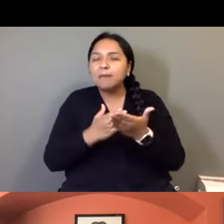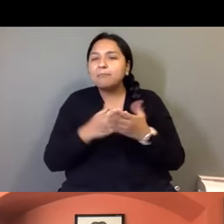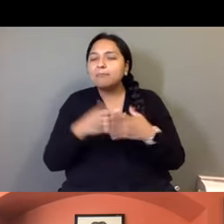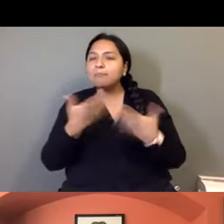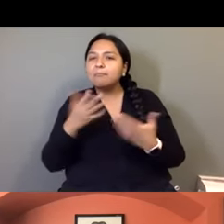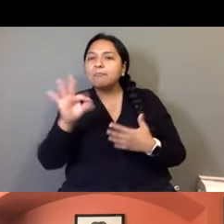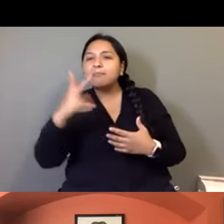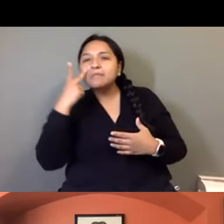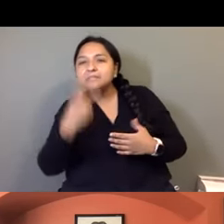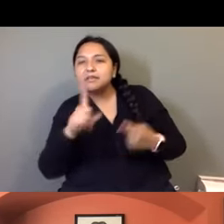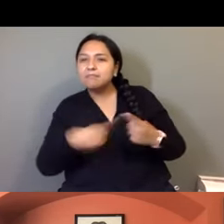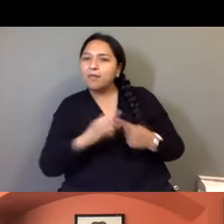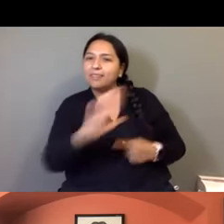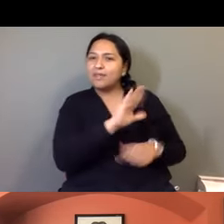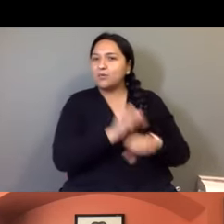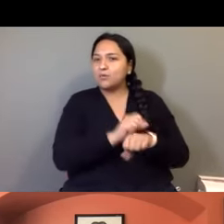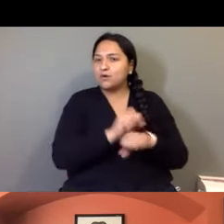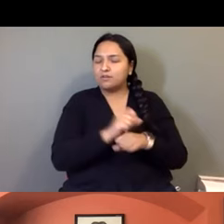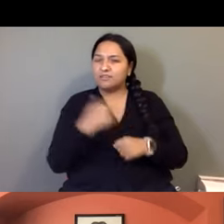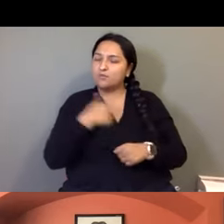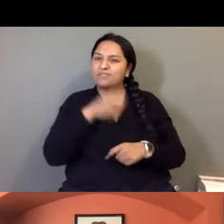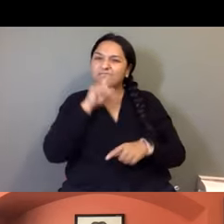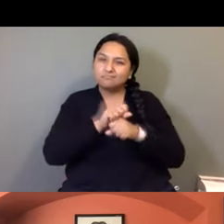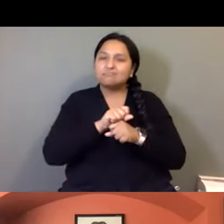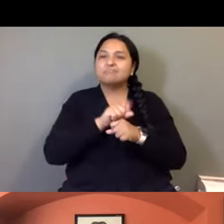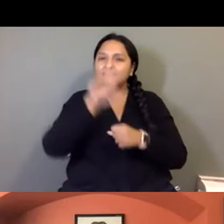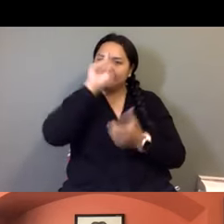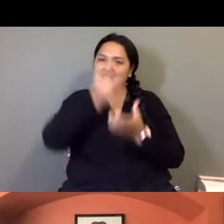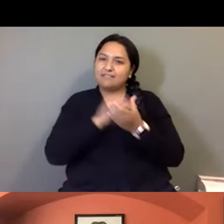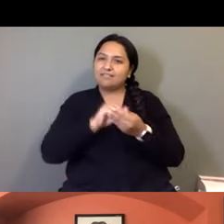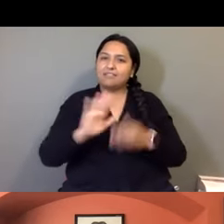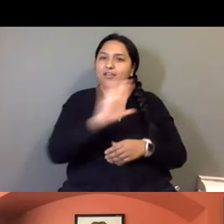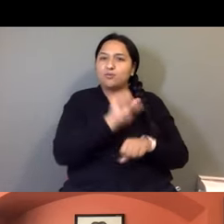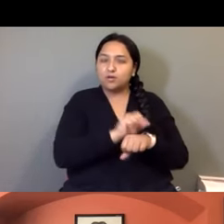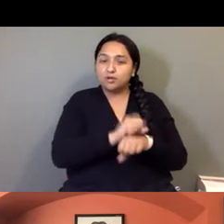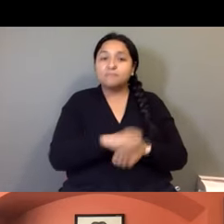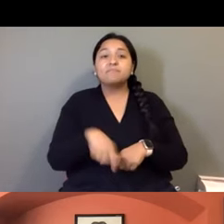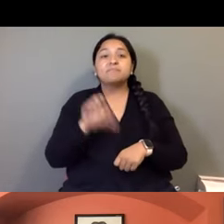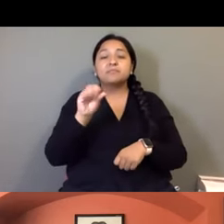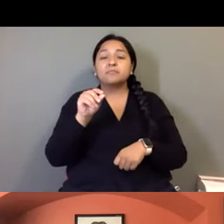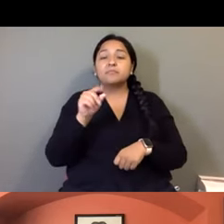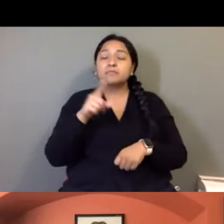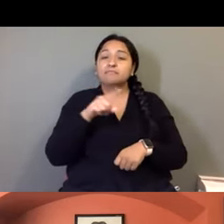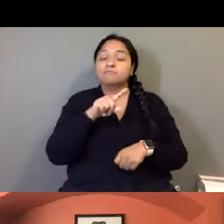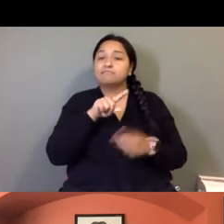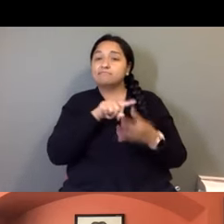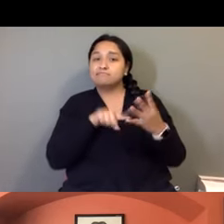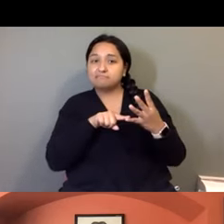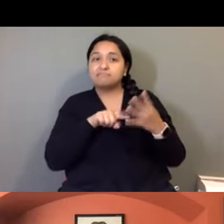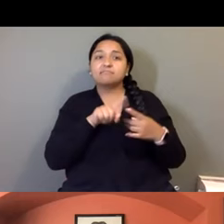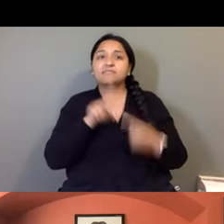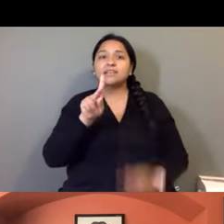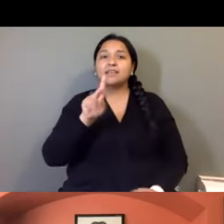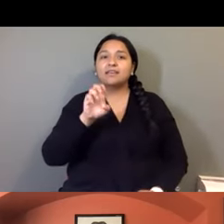that we deeply believe in. From the top corner, these are the brilliant people you'll be hearing from today. There's Keish